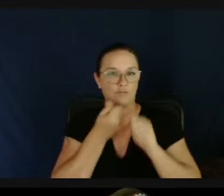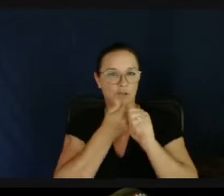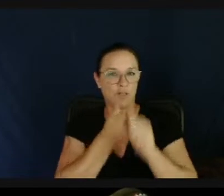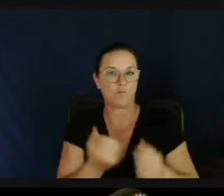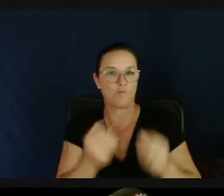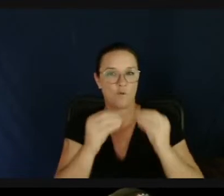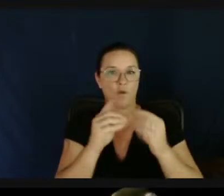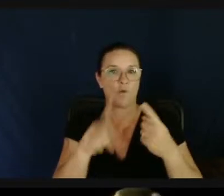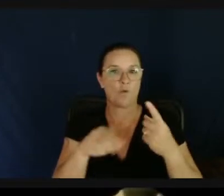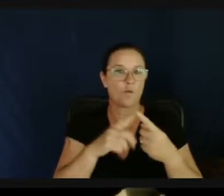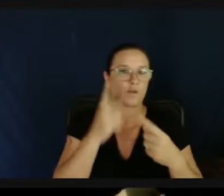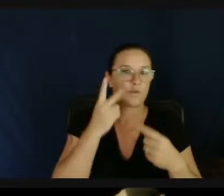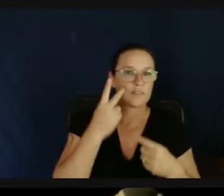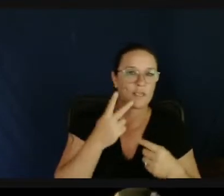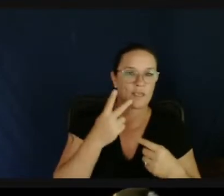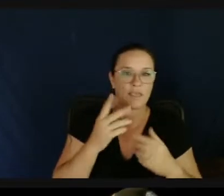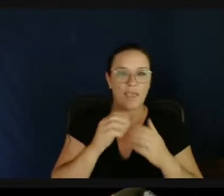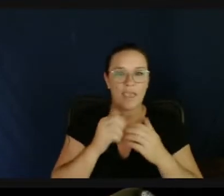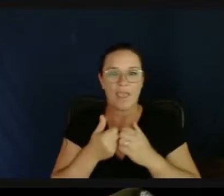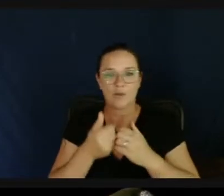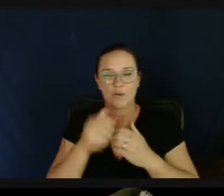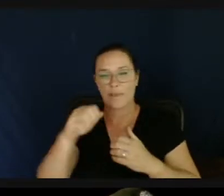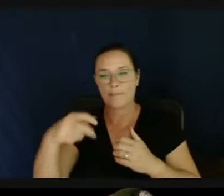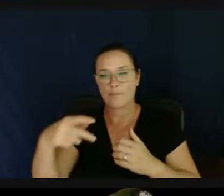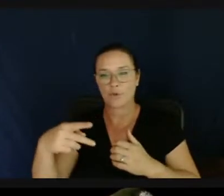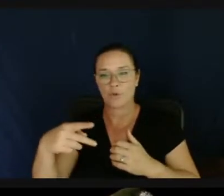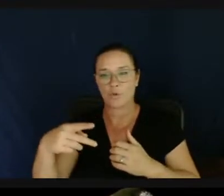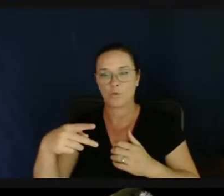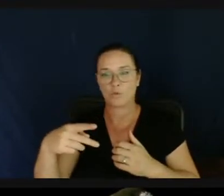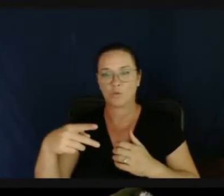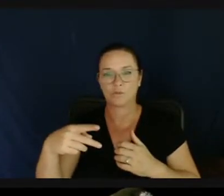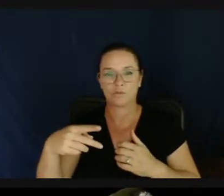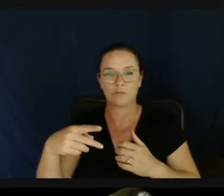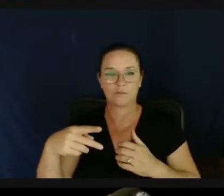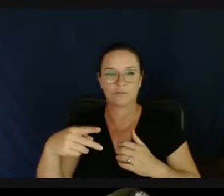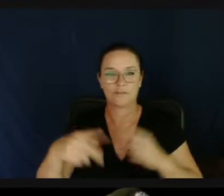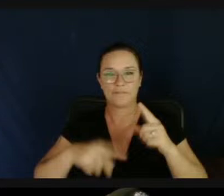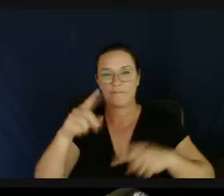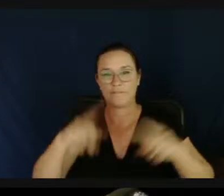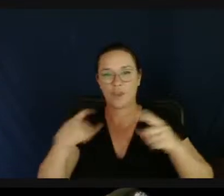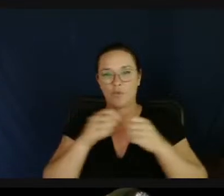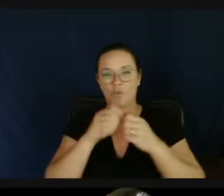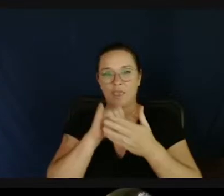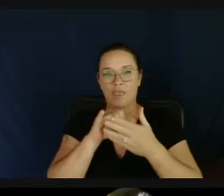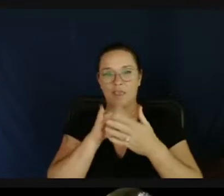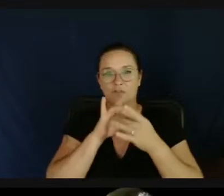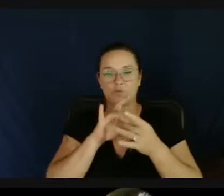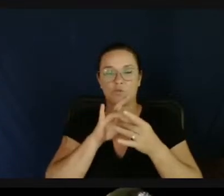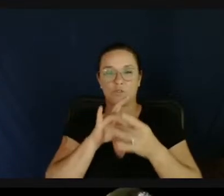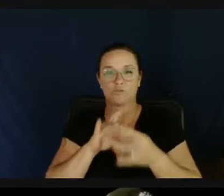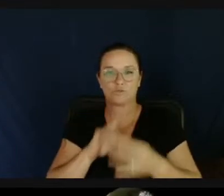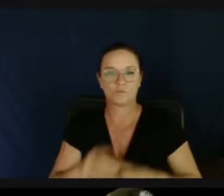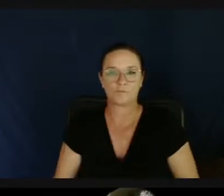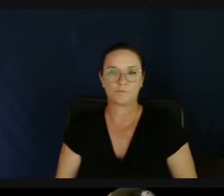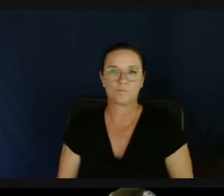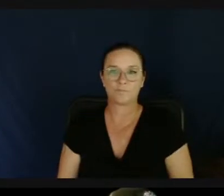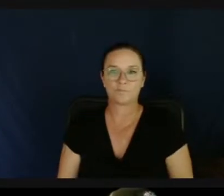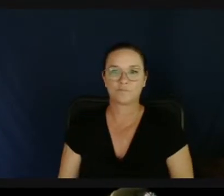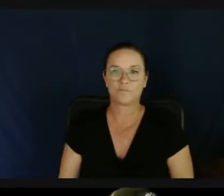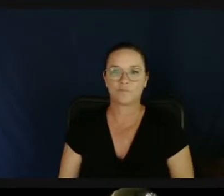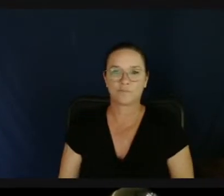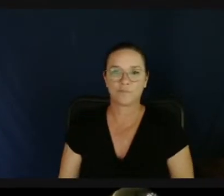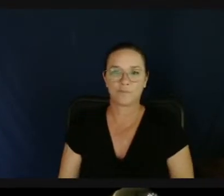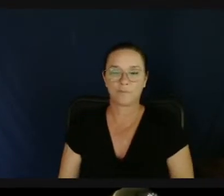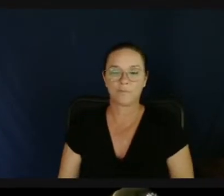do we see it, and how do the episodes vary with that association? But right now I can just show you that sometimes it does and